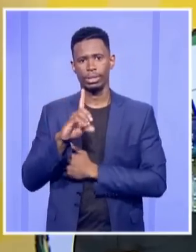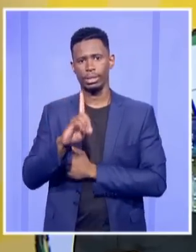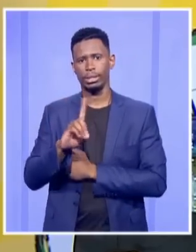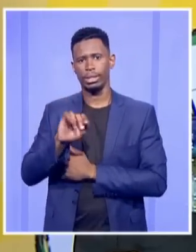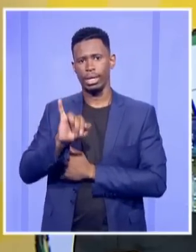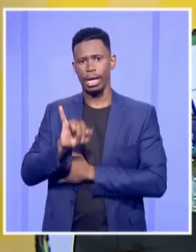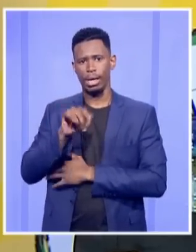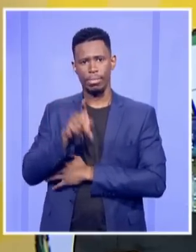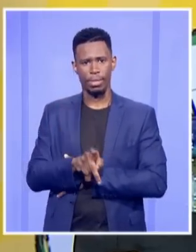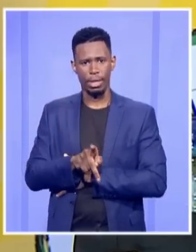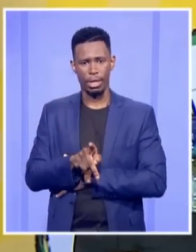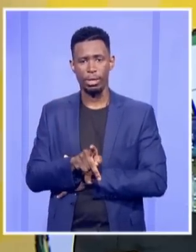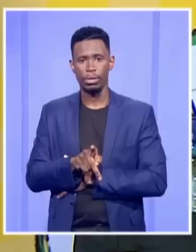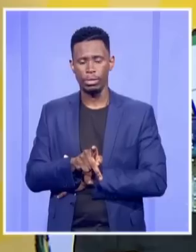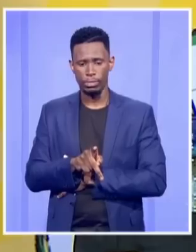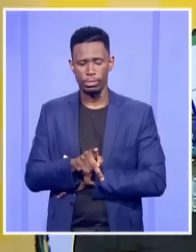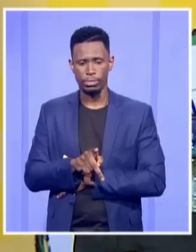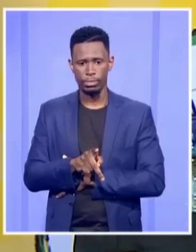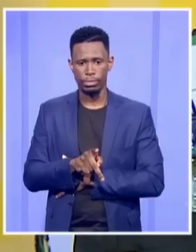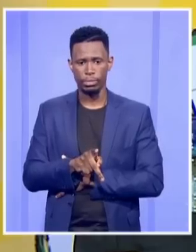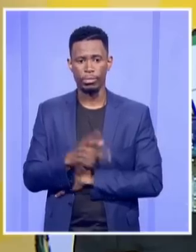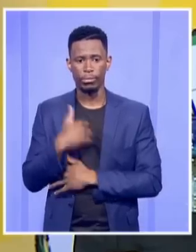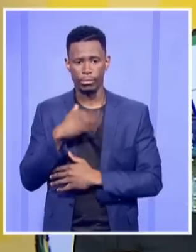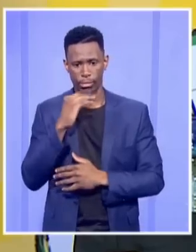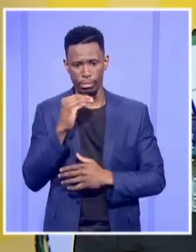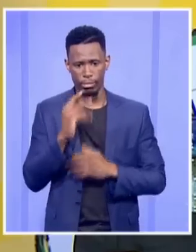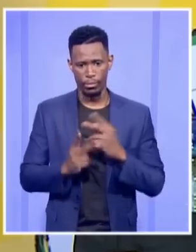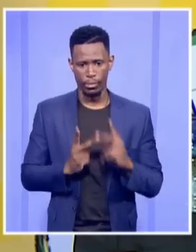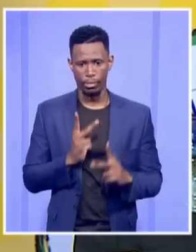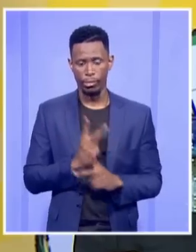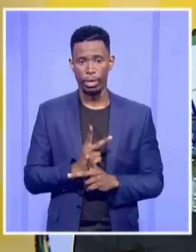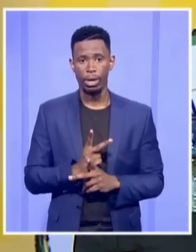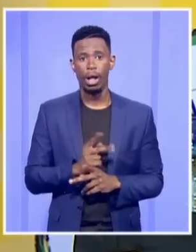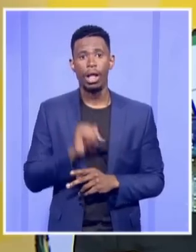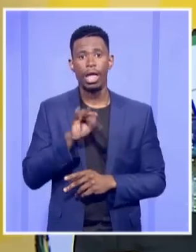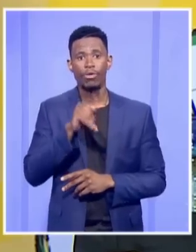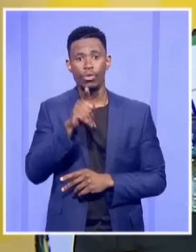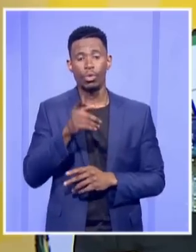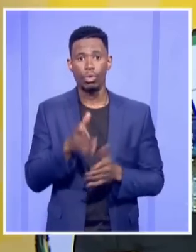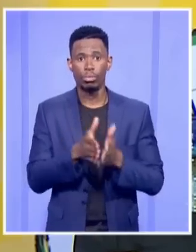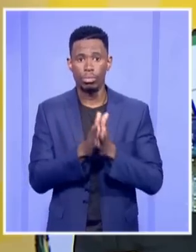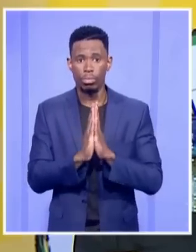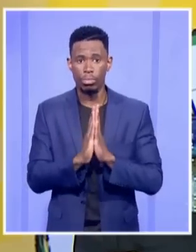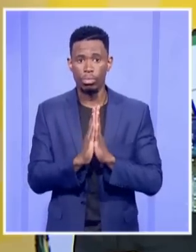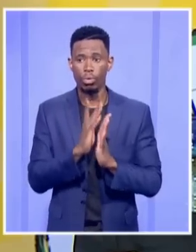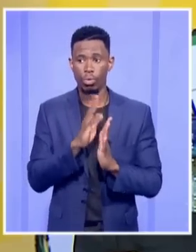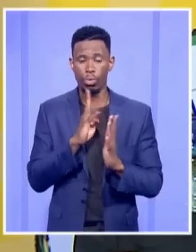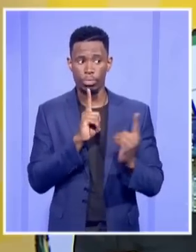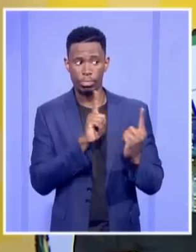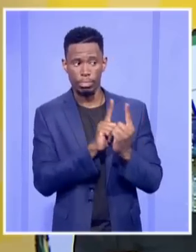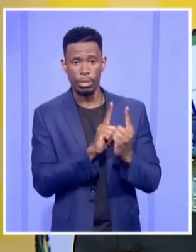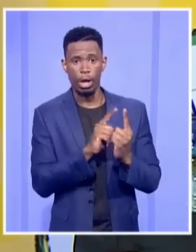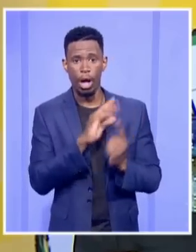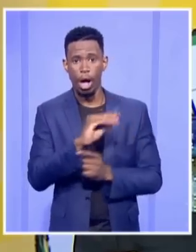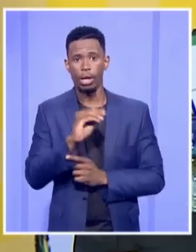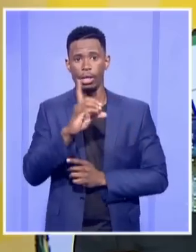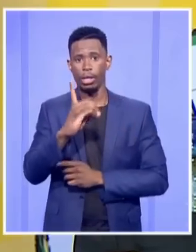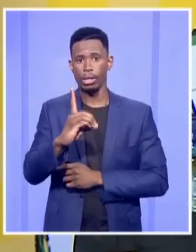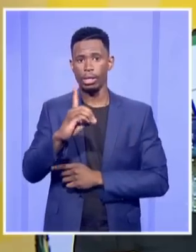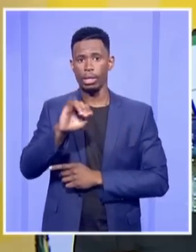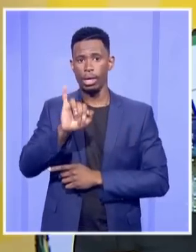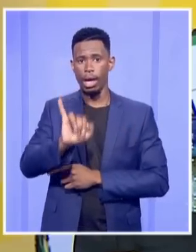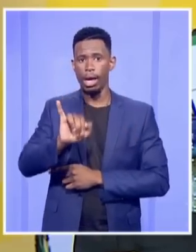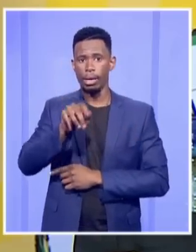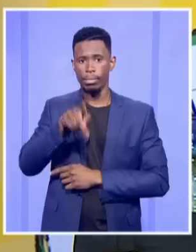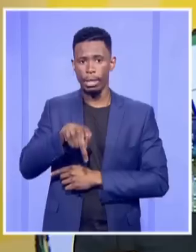Please. Let me repeat. If you are making requests to DIP on who you want to